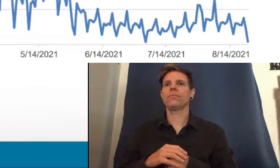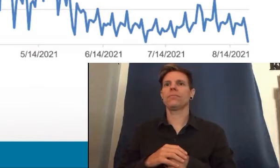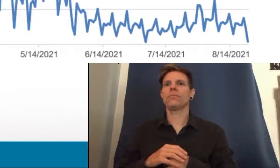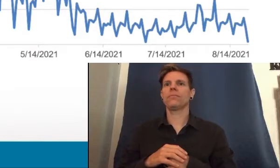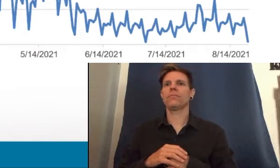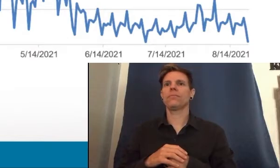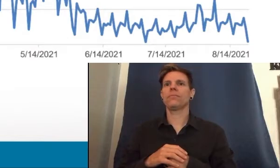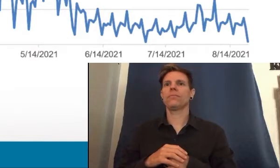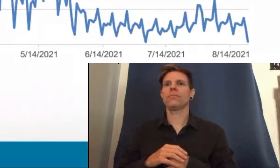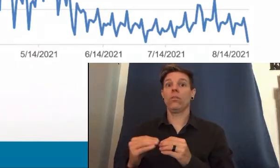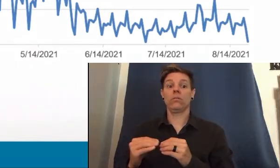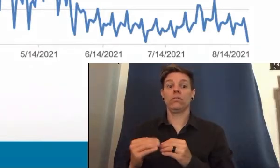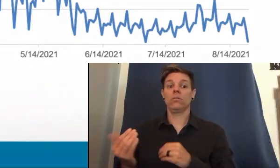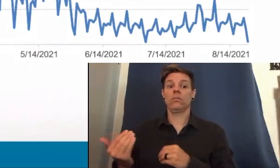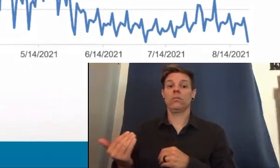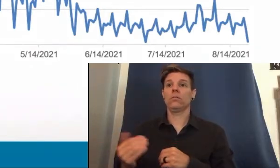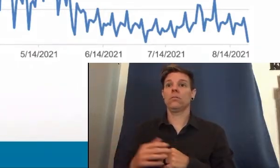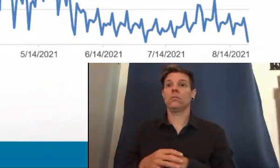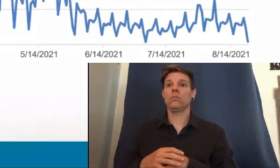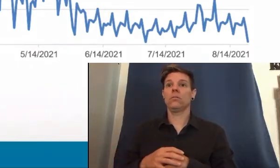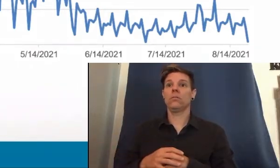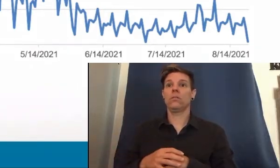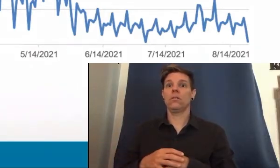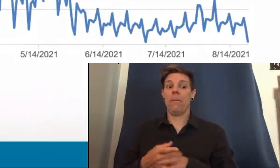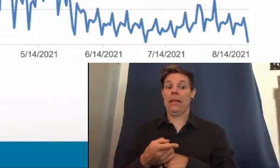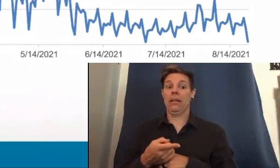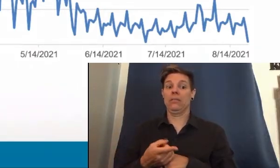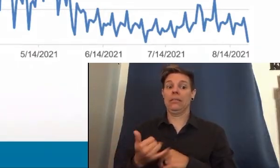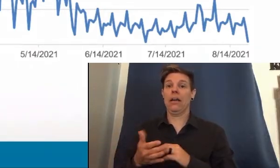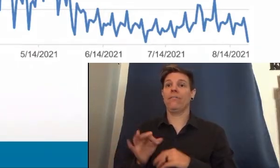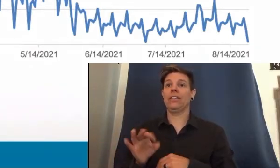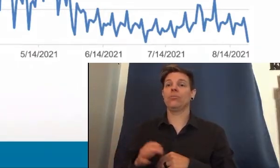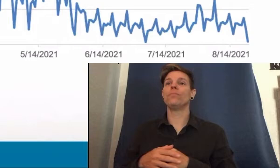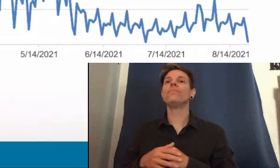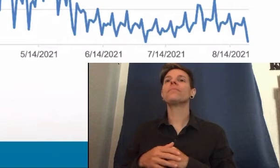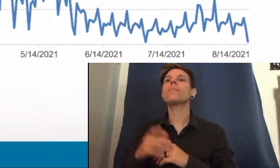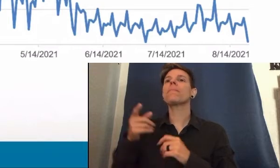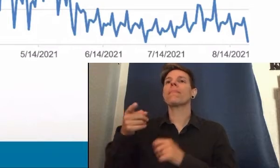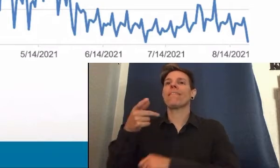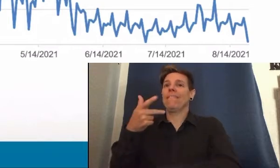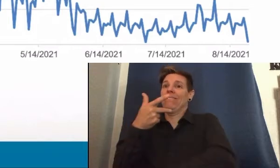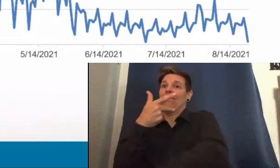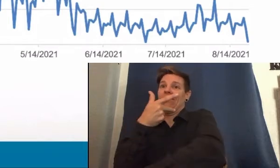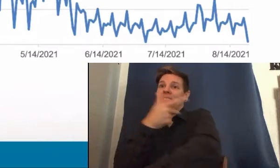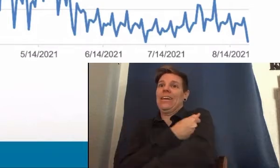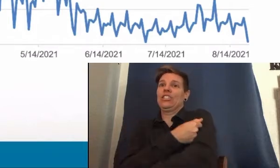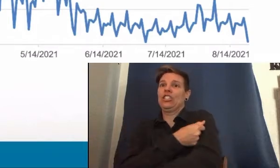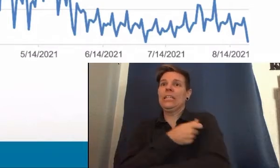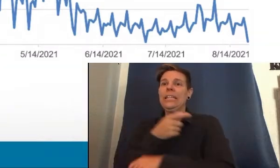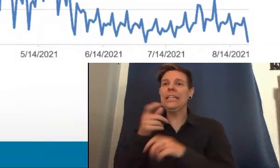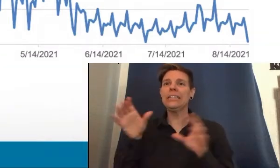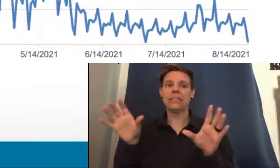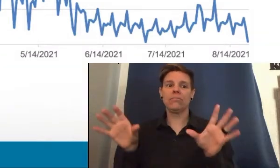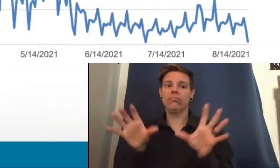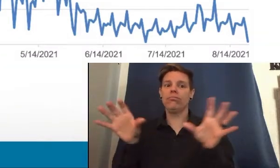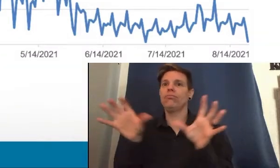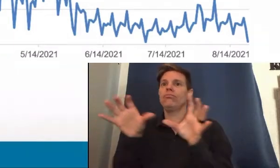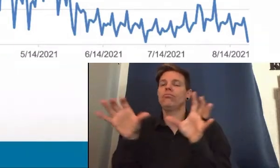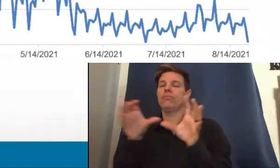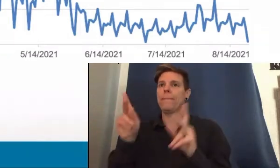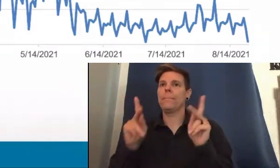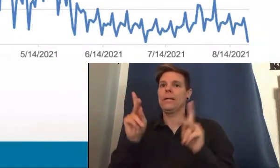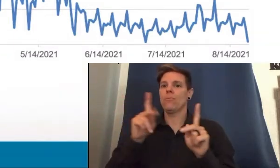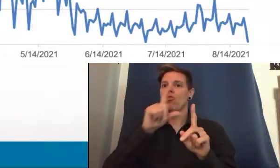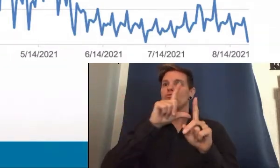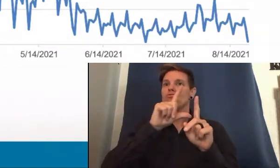When we look at vaccination activity, I think that this is interesting and people are, wondering what's happening with vaccination. And